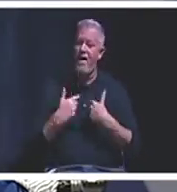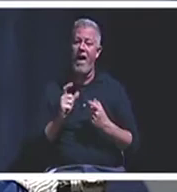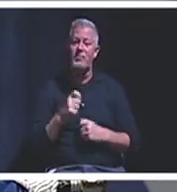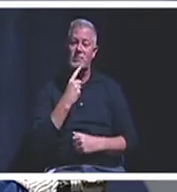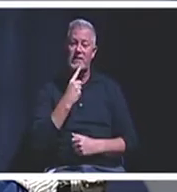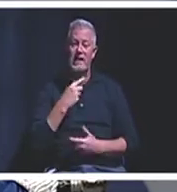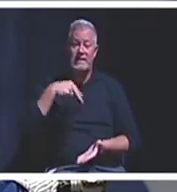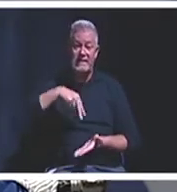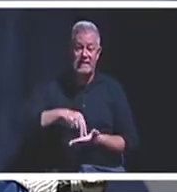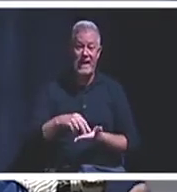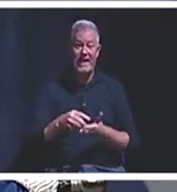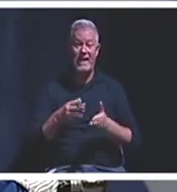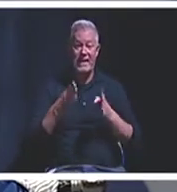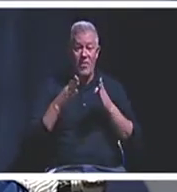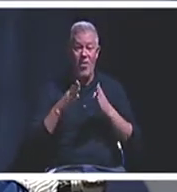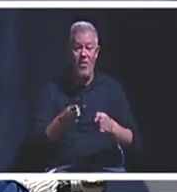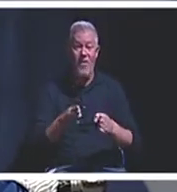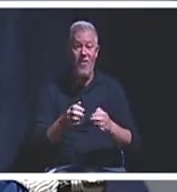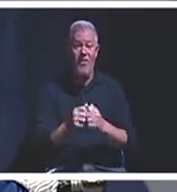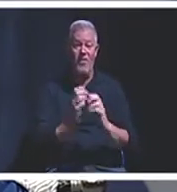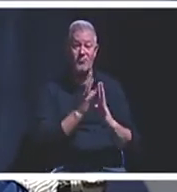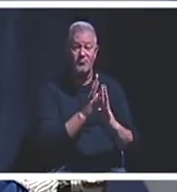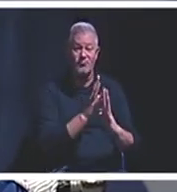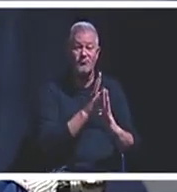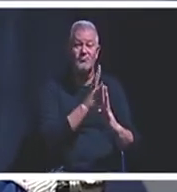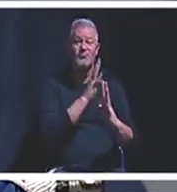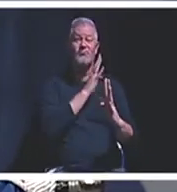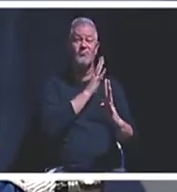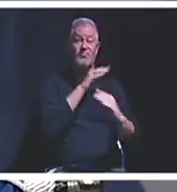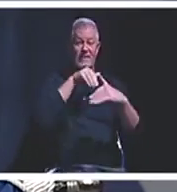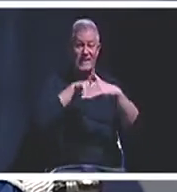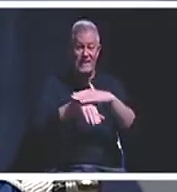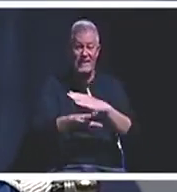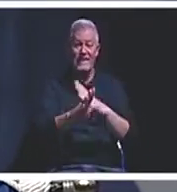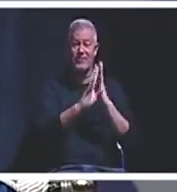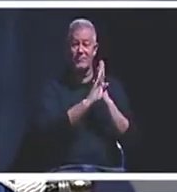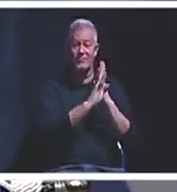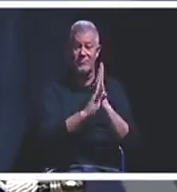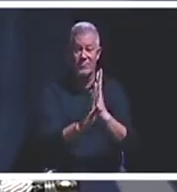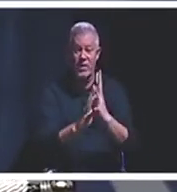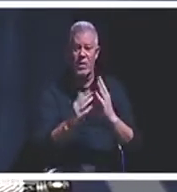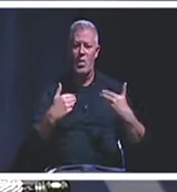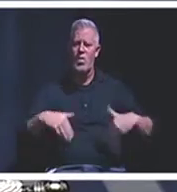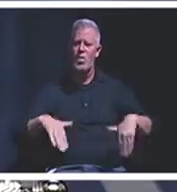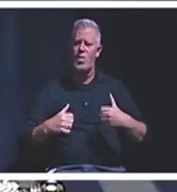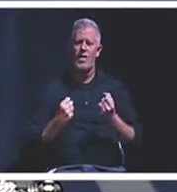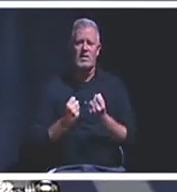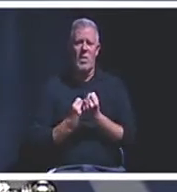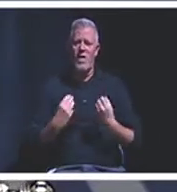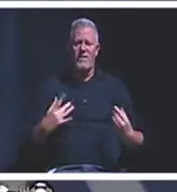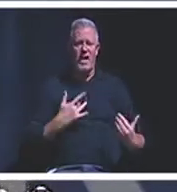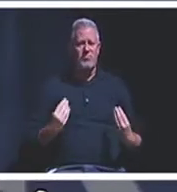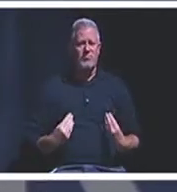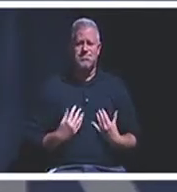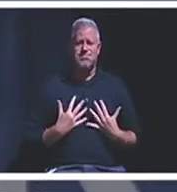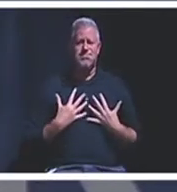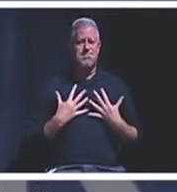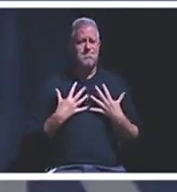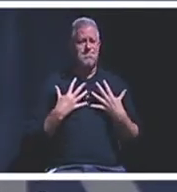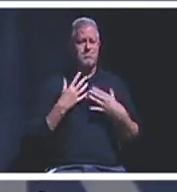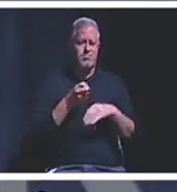standing in the hallway while my classmates proceeded into their seats, the overwhelming support I felt was worth more than $1